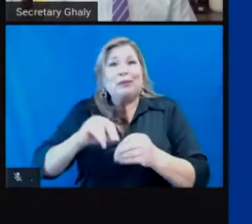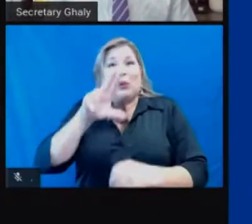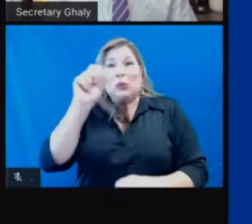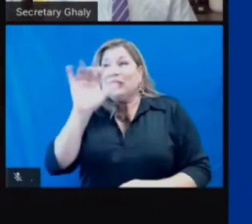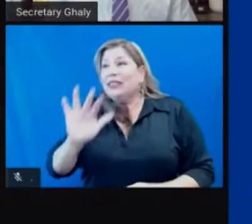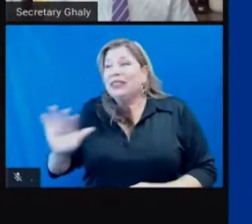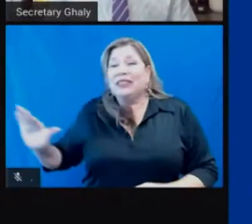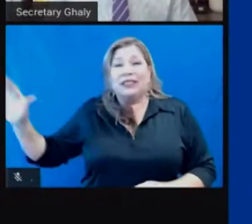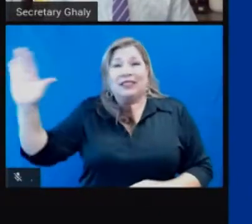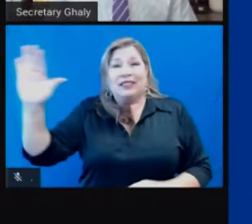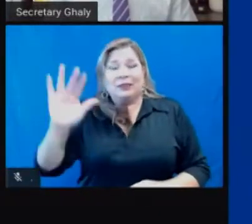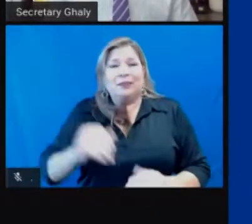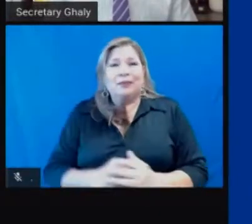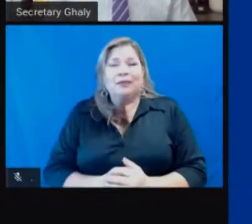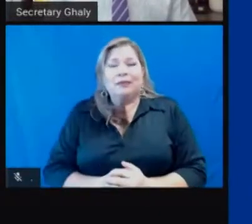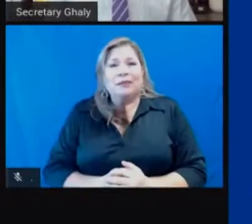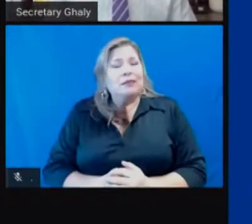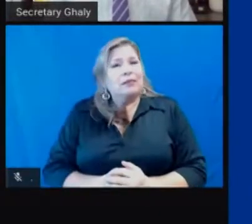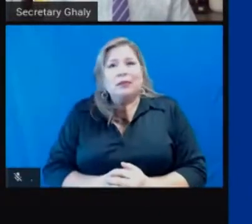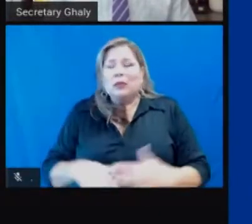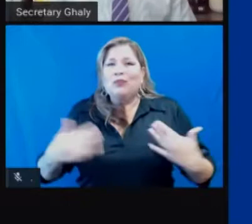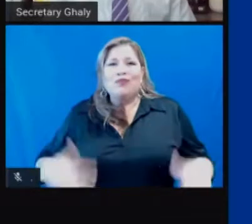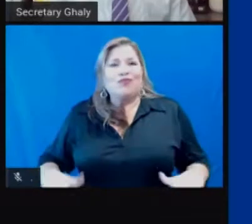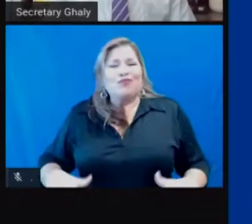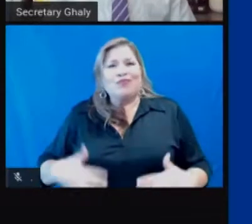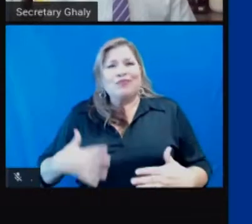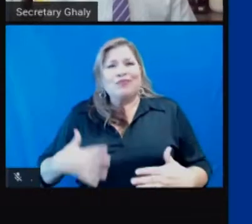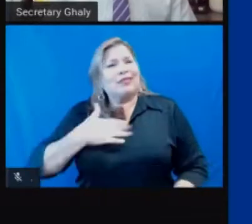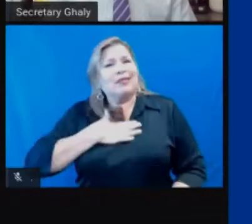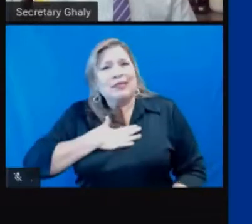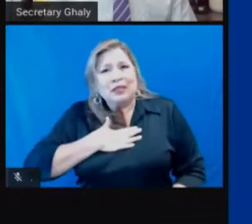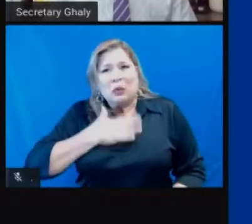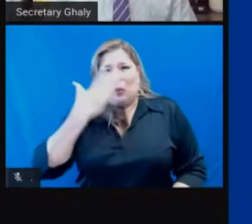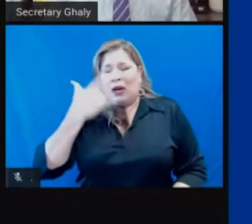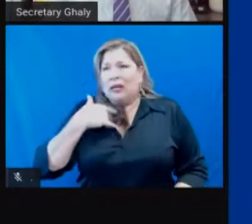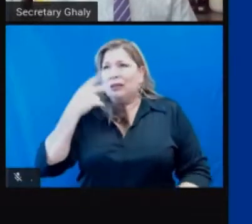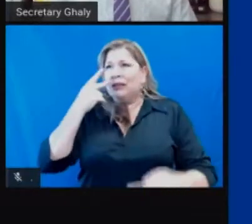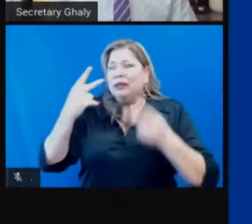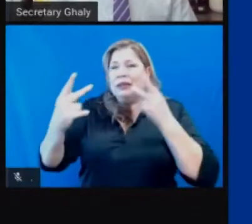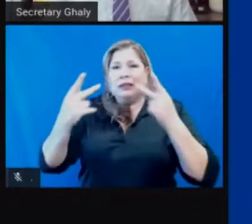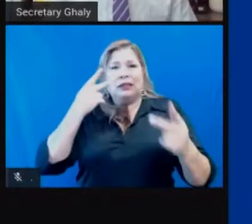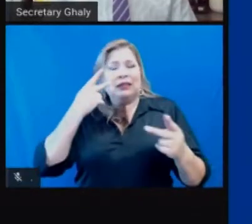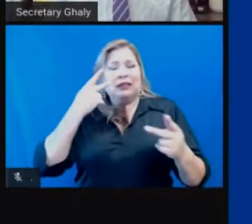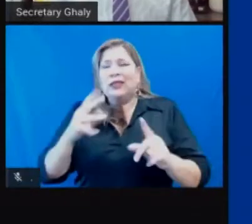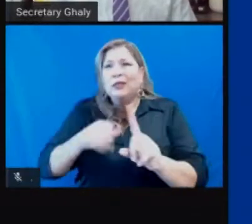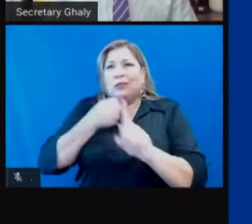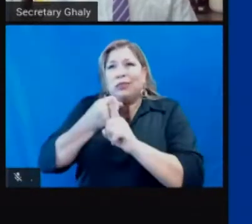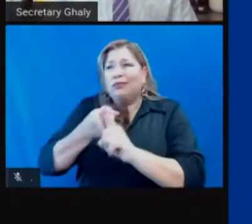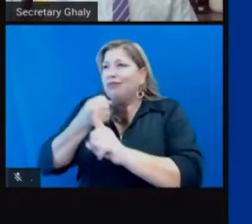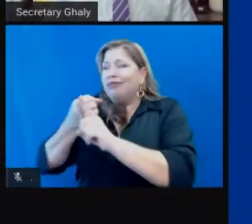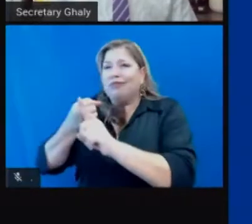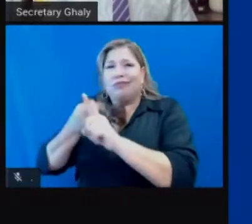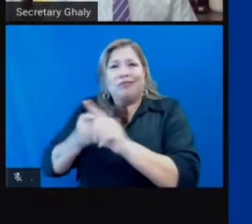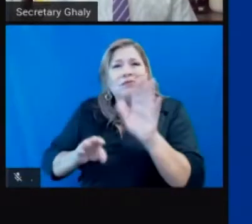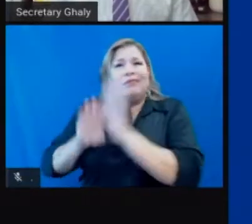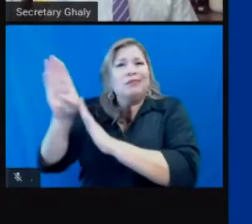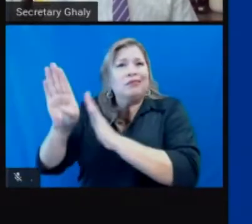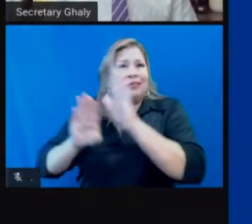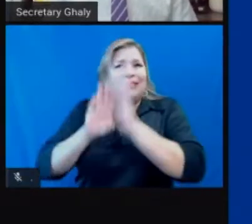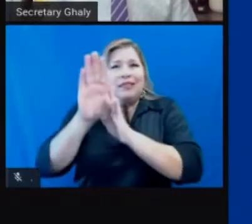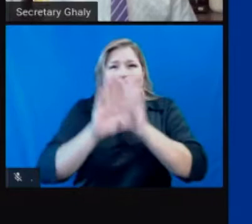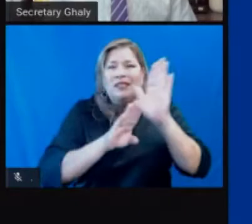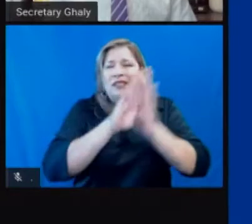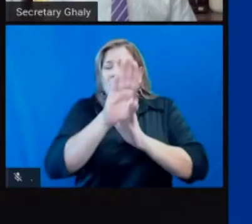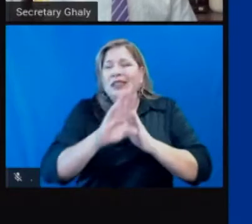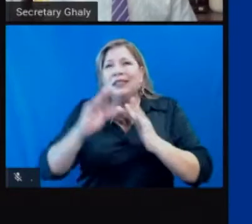have day over day broken new milestones, whether it's in cases, hospitalizations, or sadly deaths across the nation.